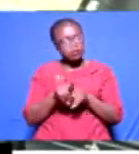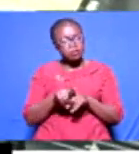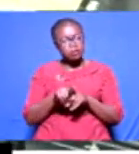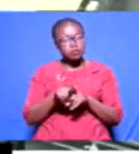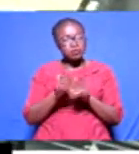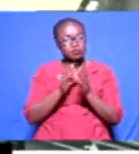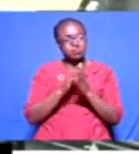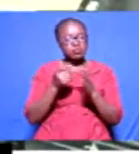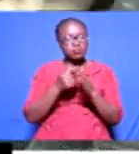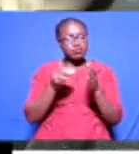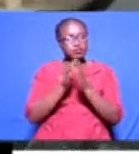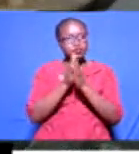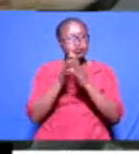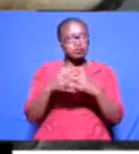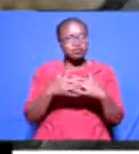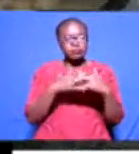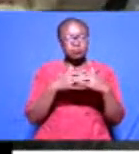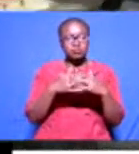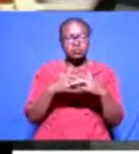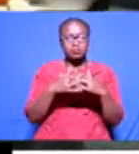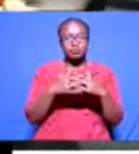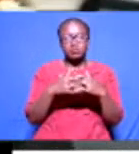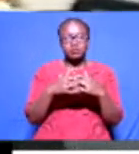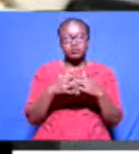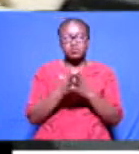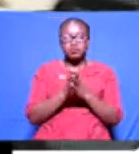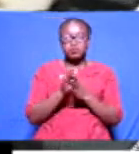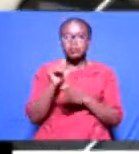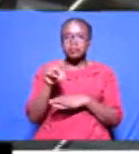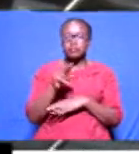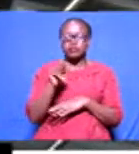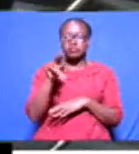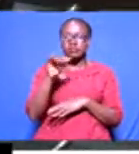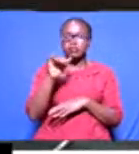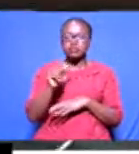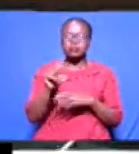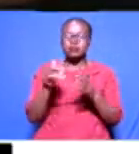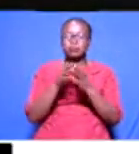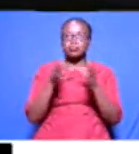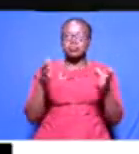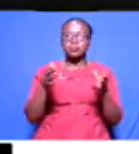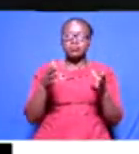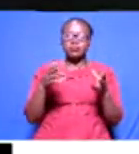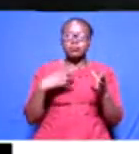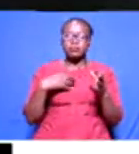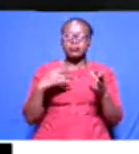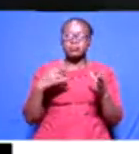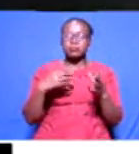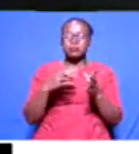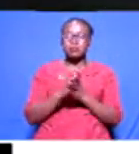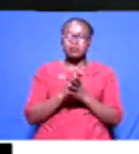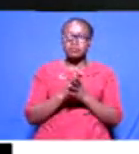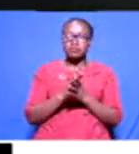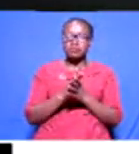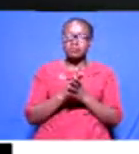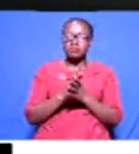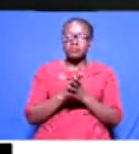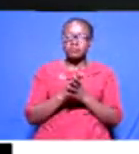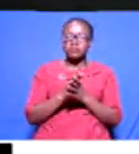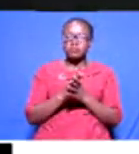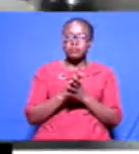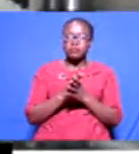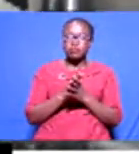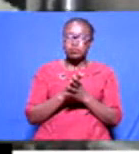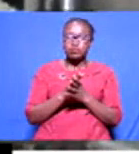US franchise, Domino's will be leveraging Jumia's network to expand its reach. Chicken, pizza and burgers are the top three